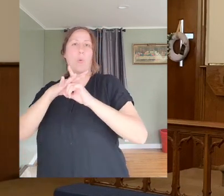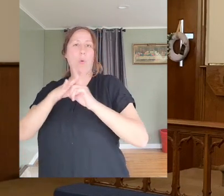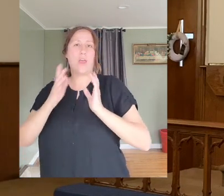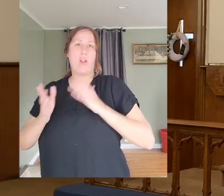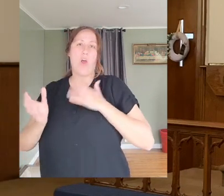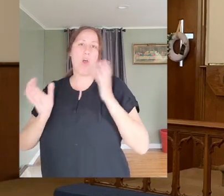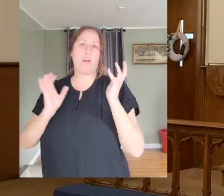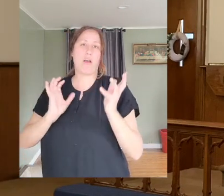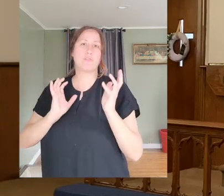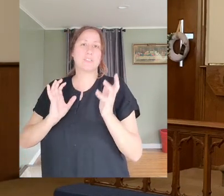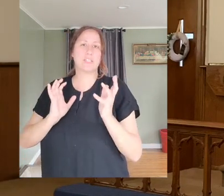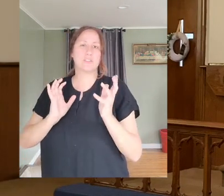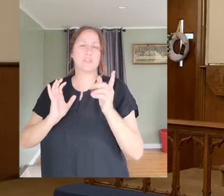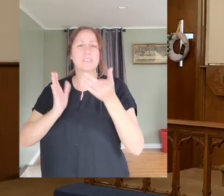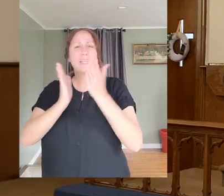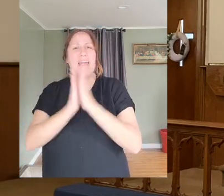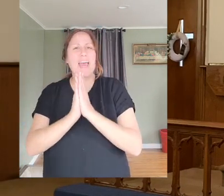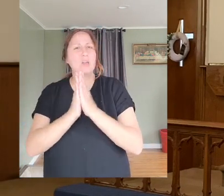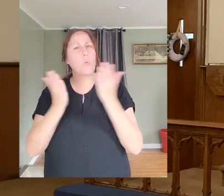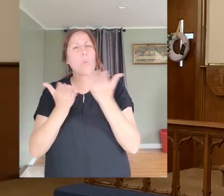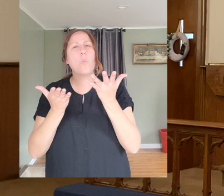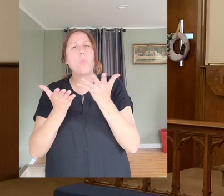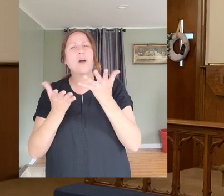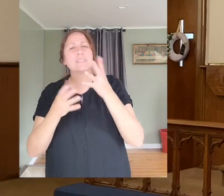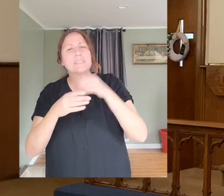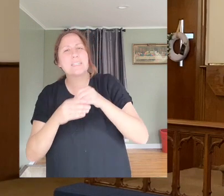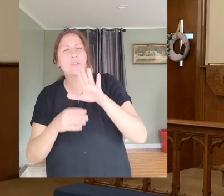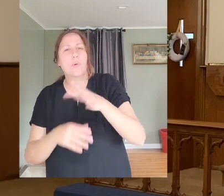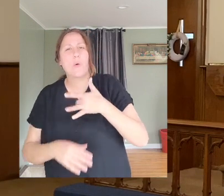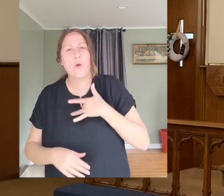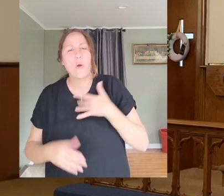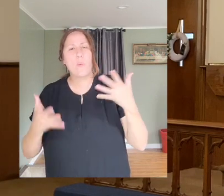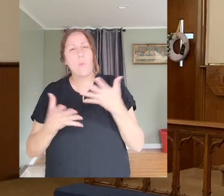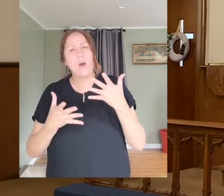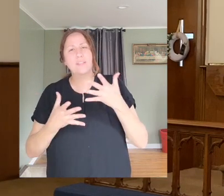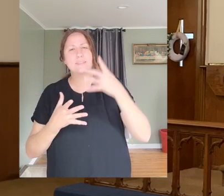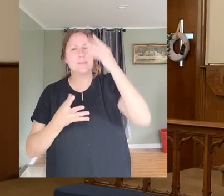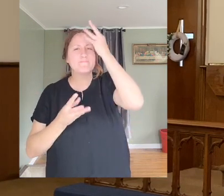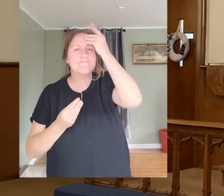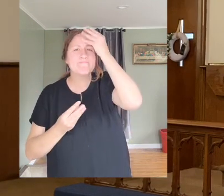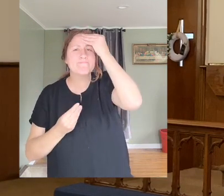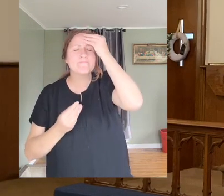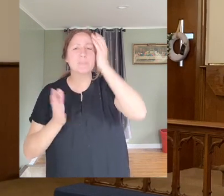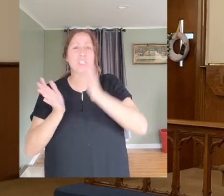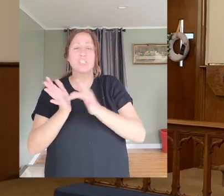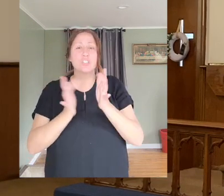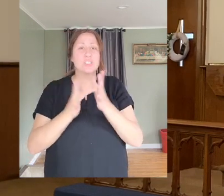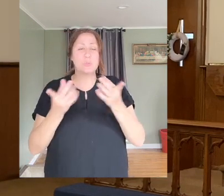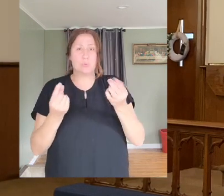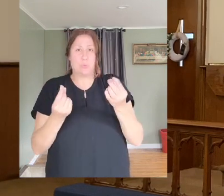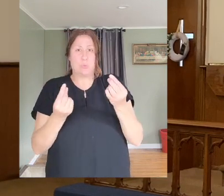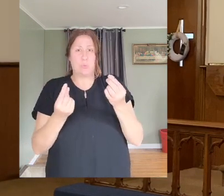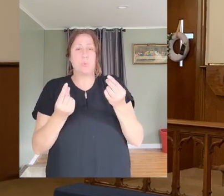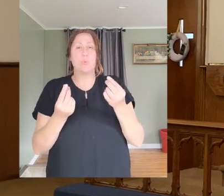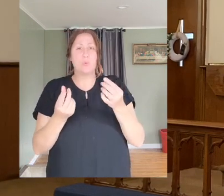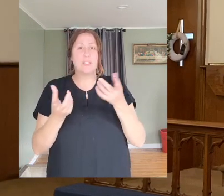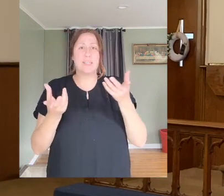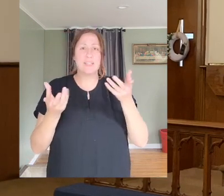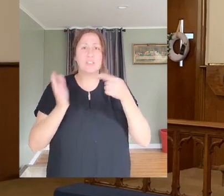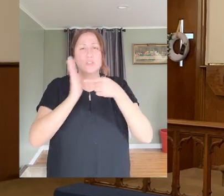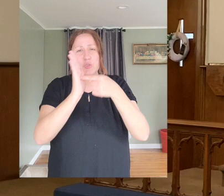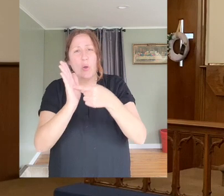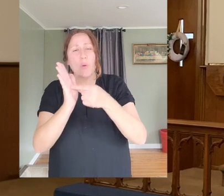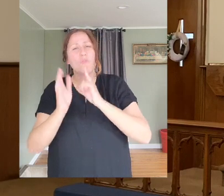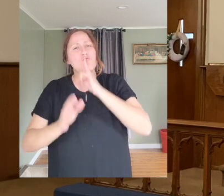us, what's on our hearts? What's on our minds? And Jesus listens and shows us the world as it really